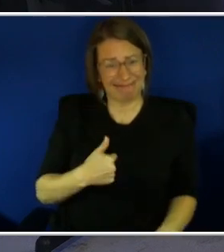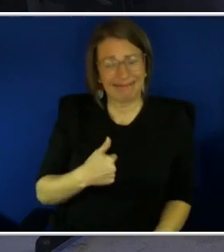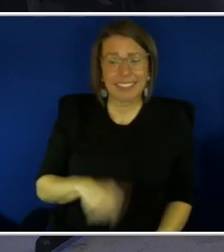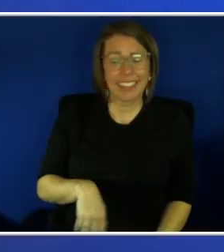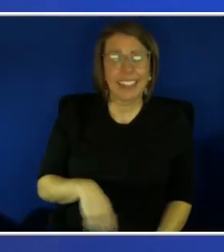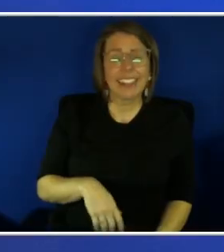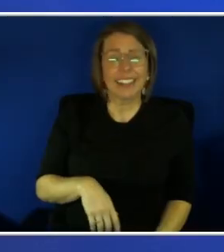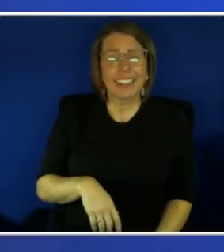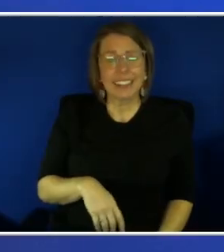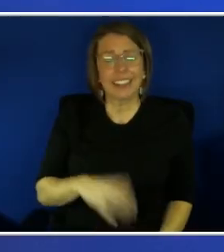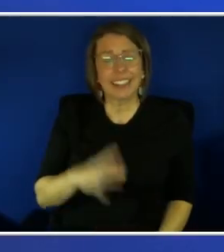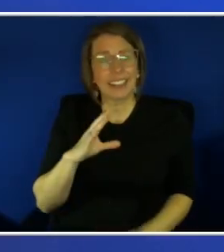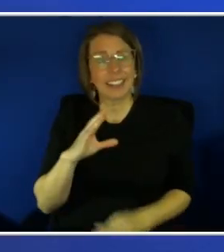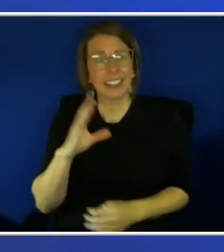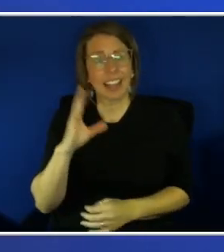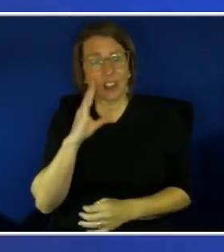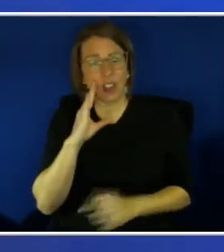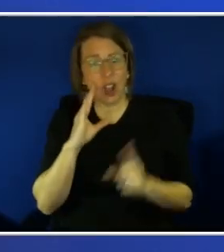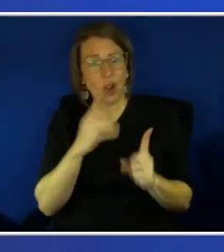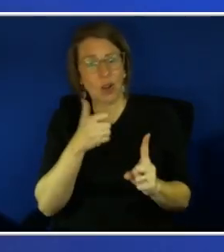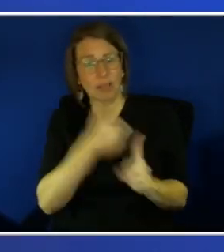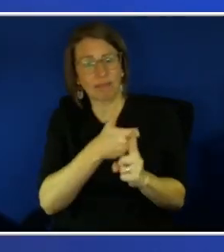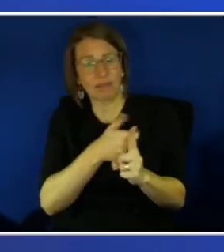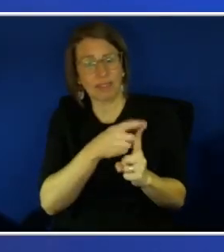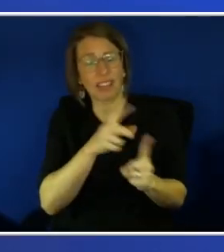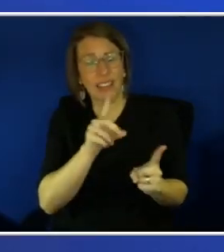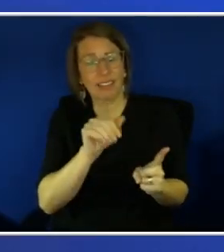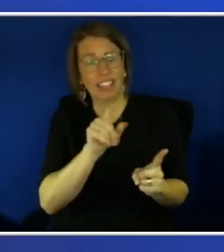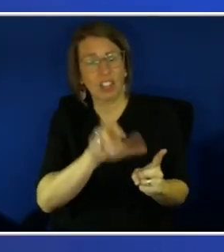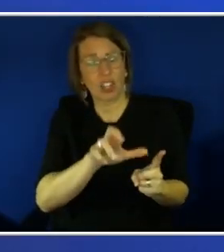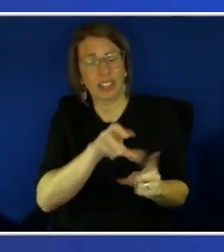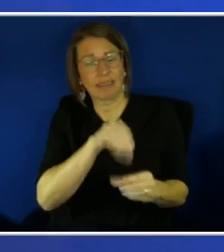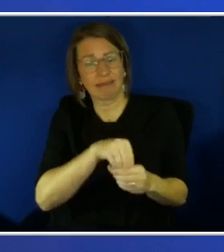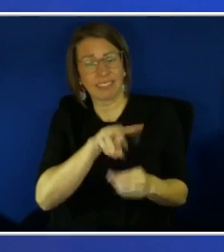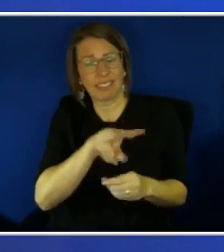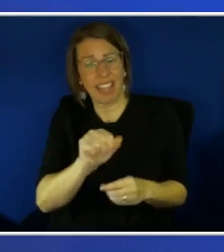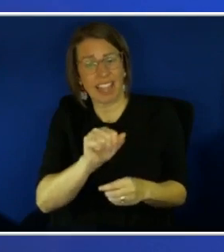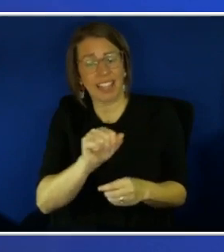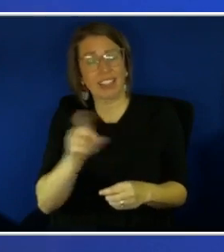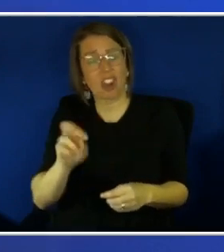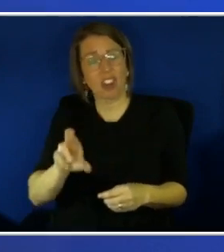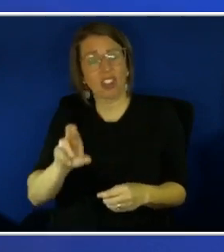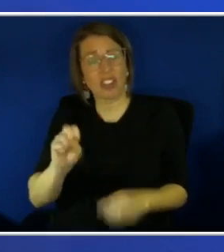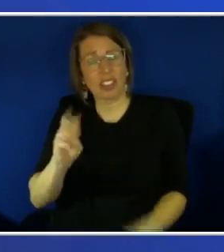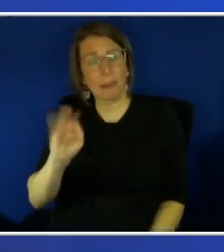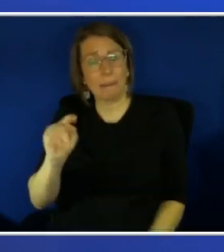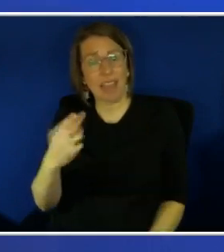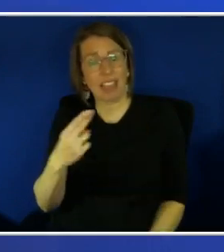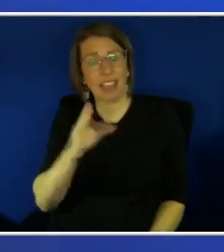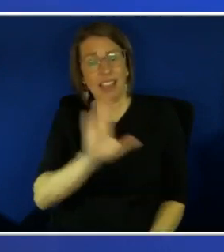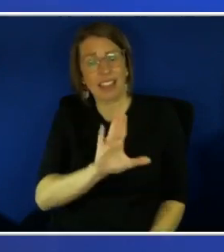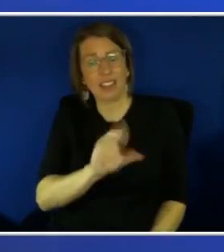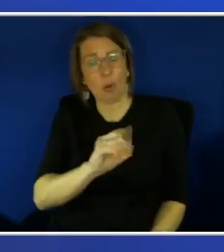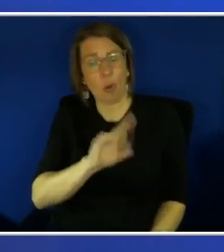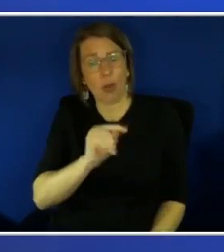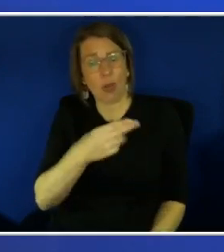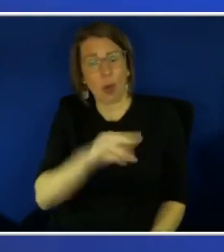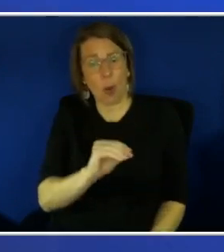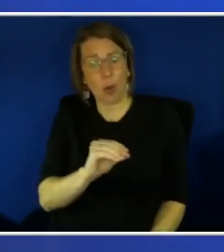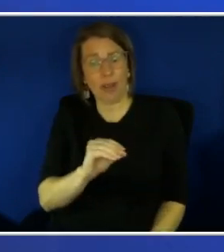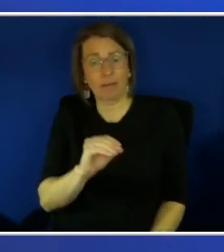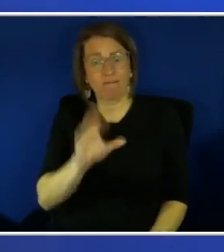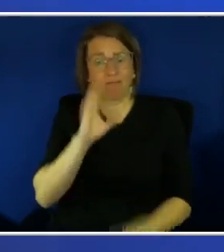to know Mr. Fiedler when he was in the VA. Dr. Smith was his orthopedist, and like you said, Dr. Stites, it's always a team effort.